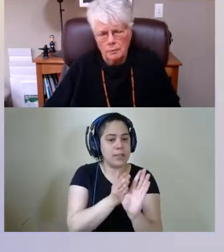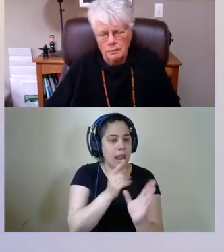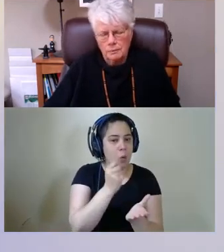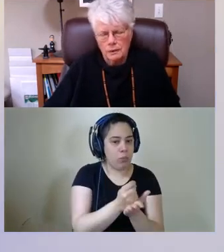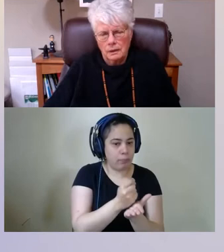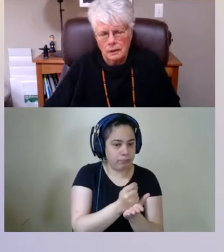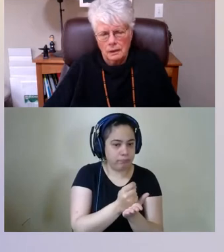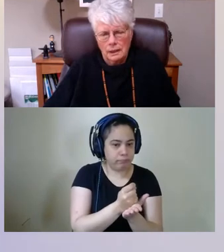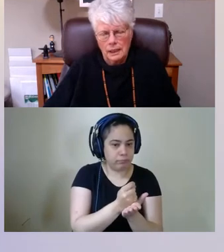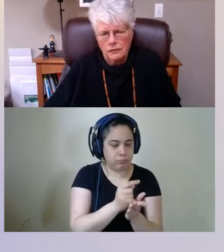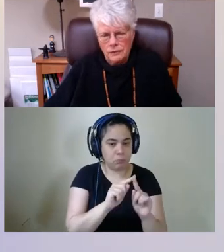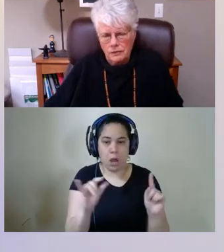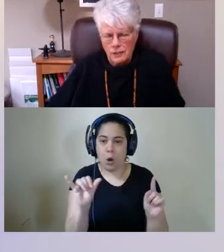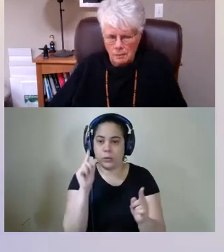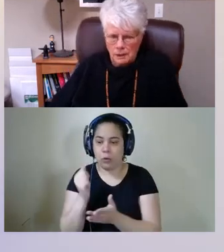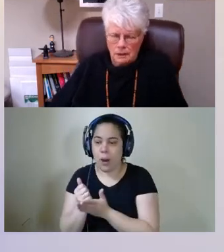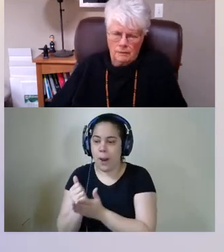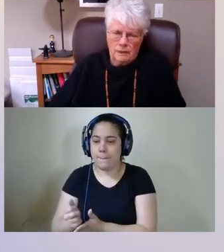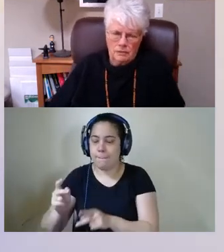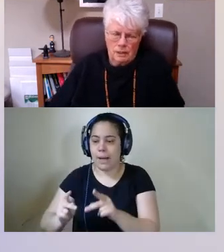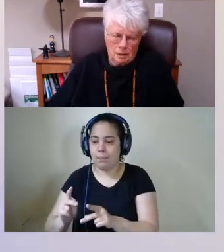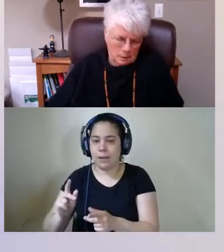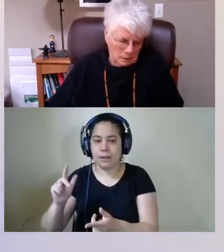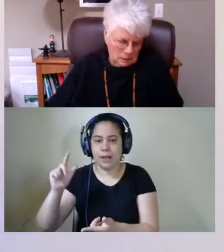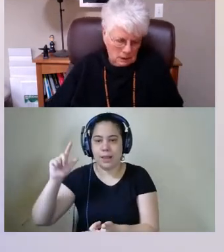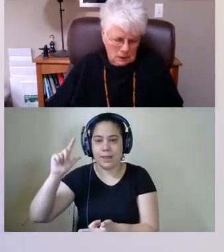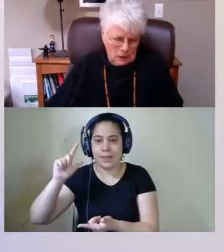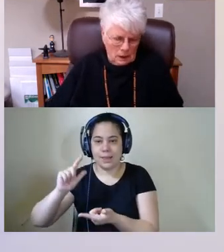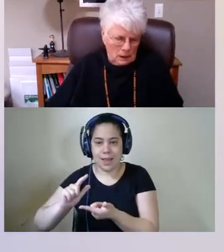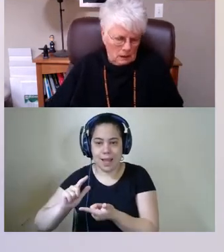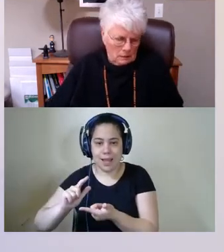help ease the stigma of this terrible